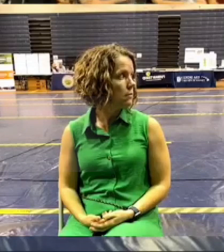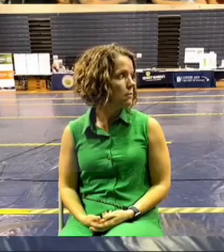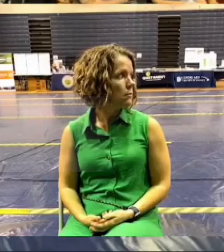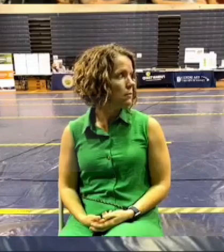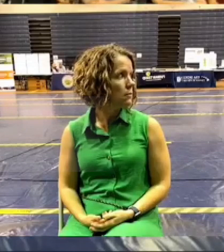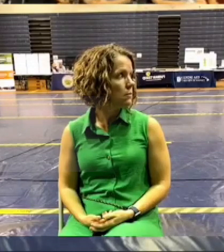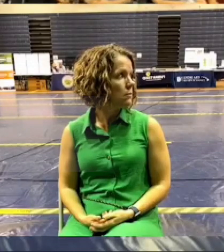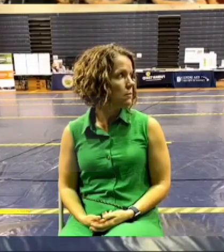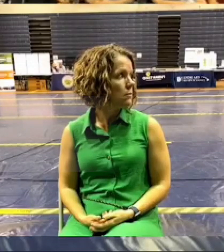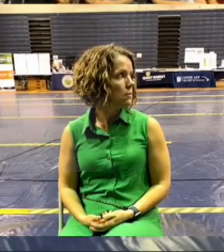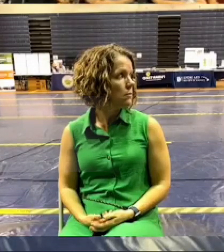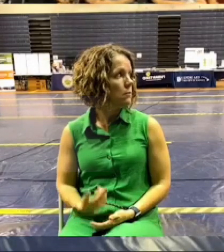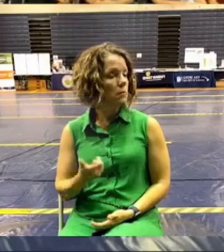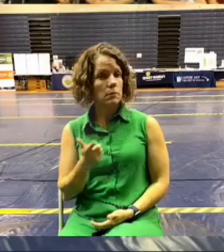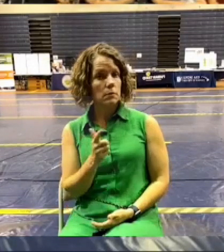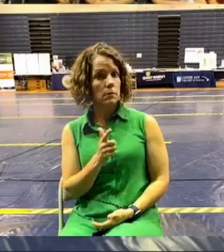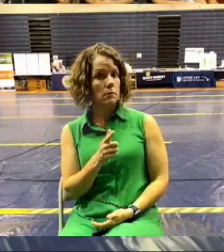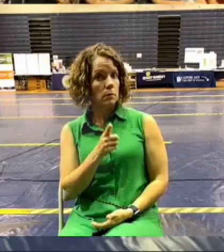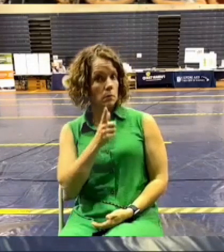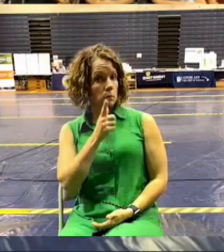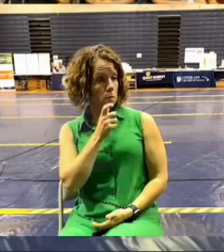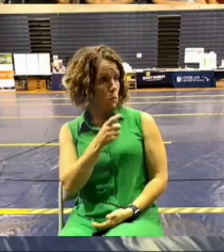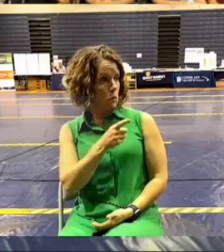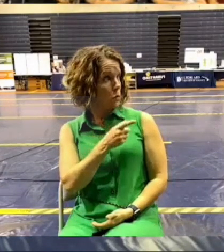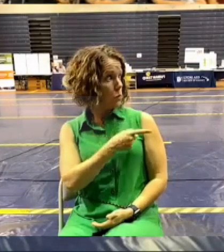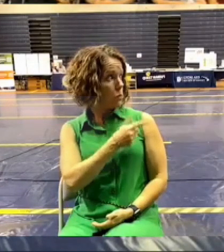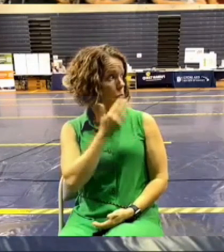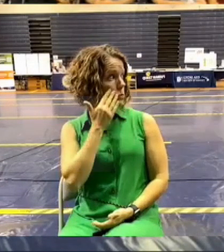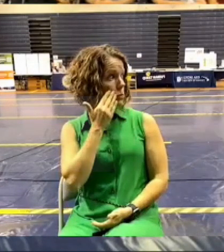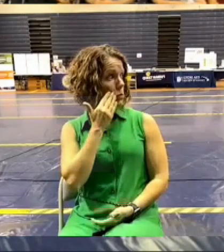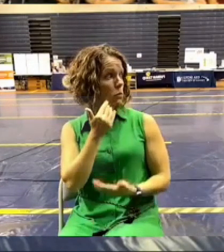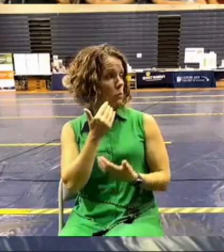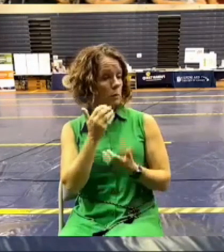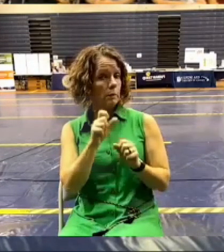We have a very deep venture in SAS. Everyone's familiar with